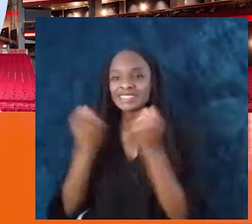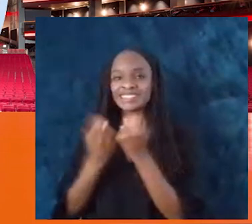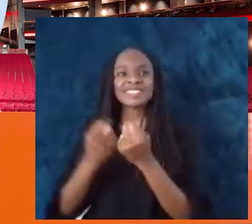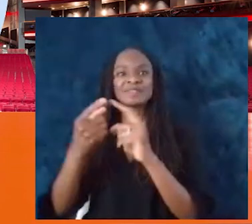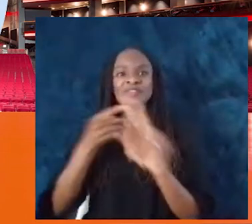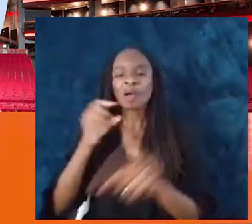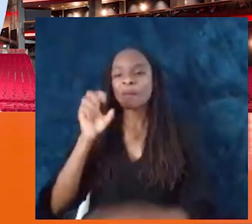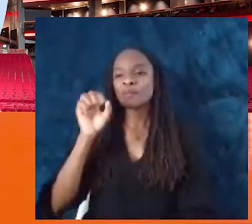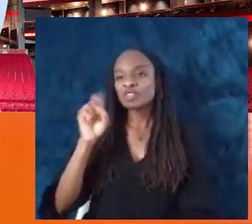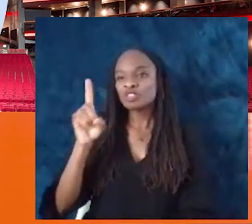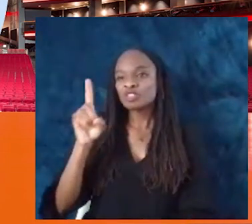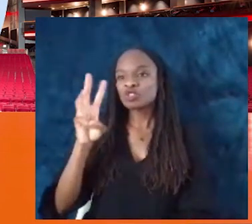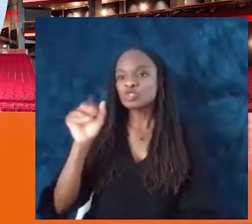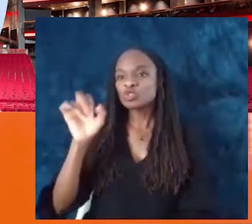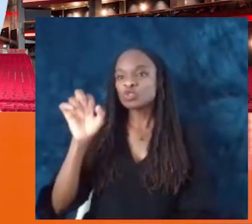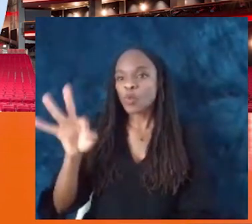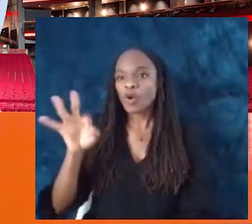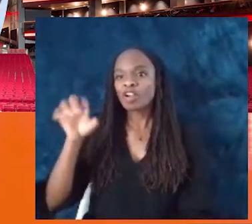Psychosis.